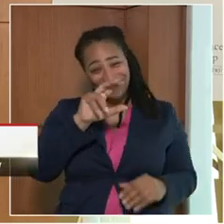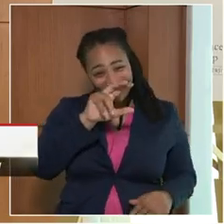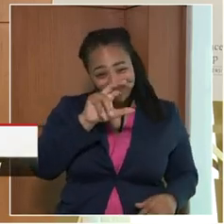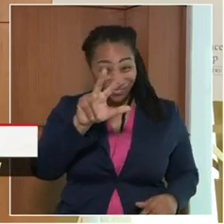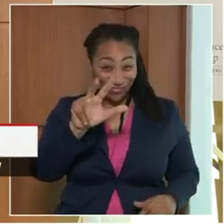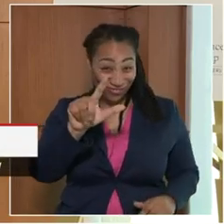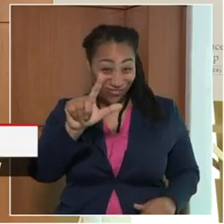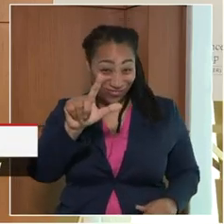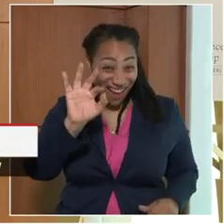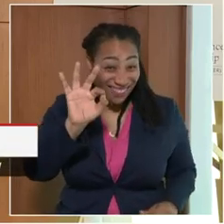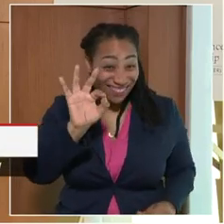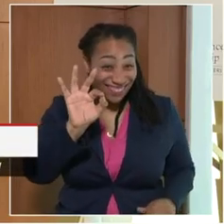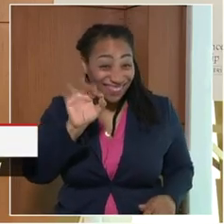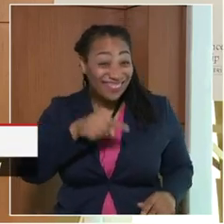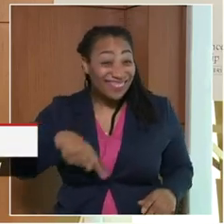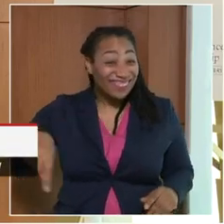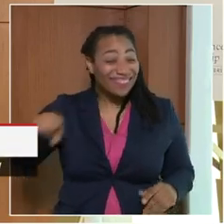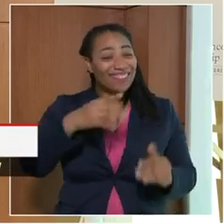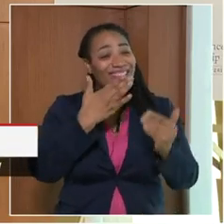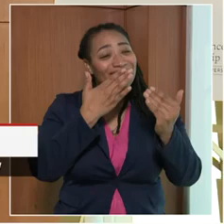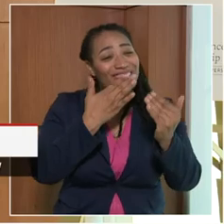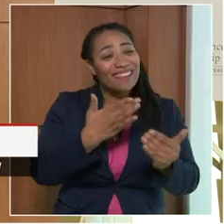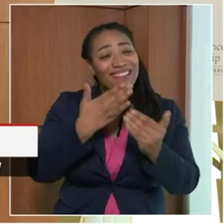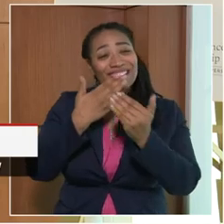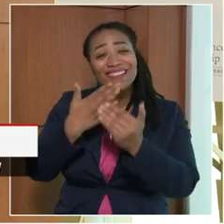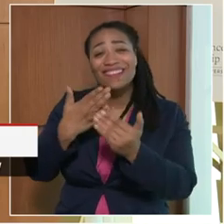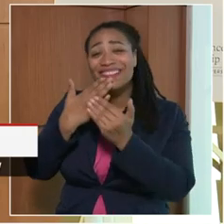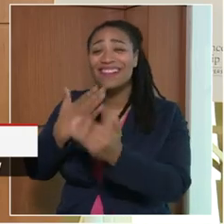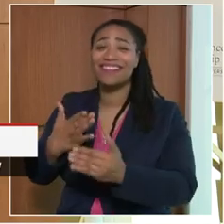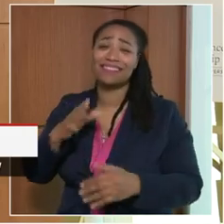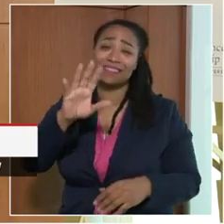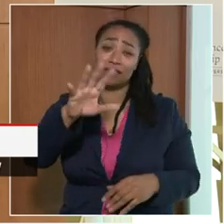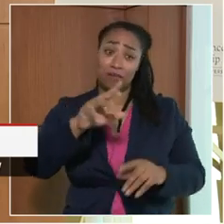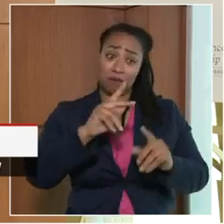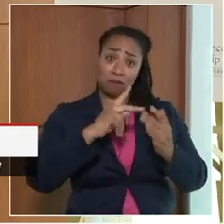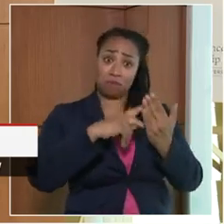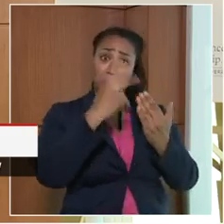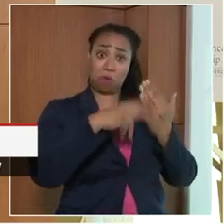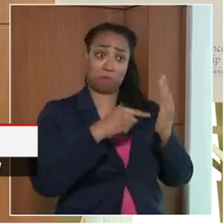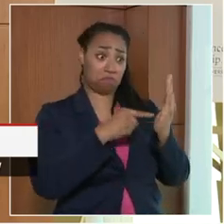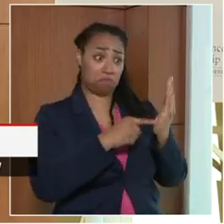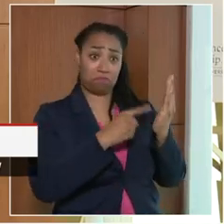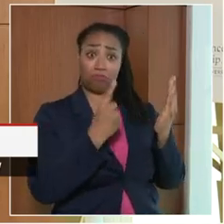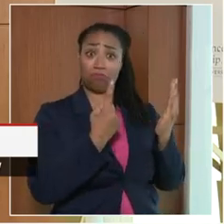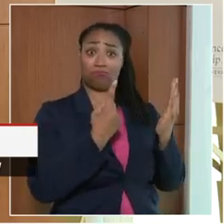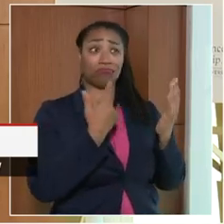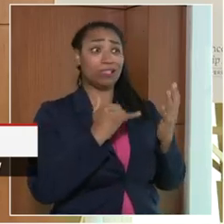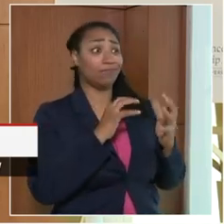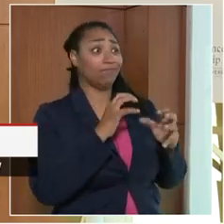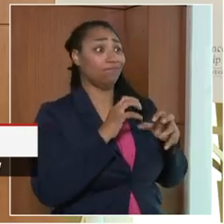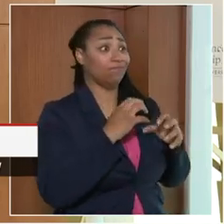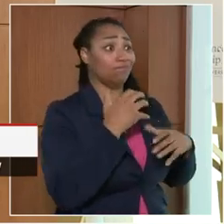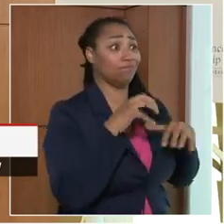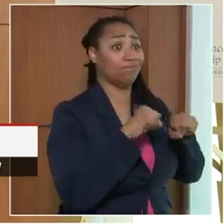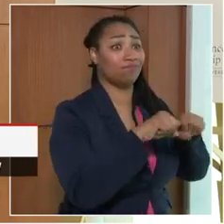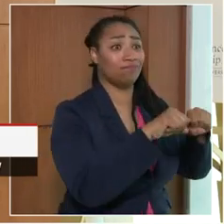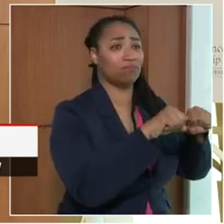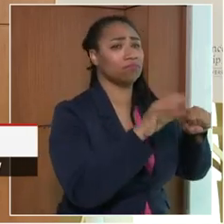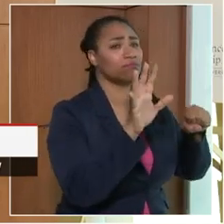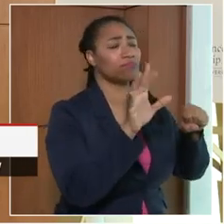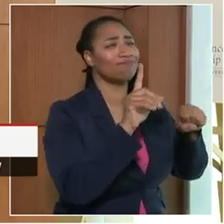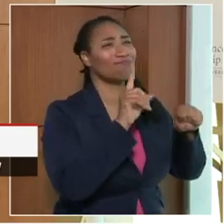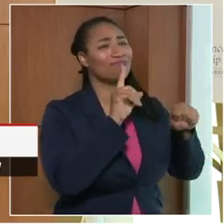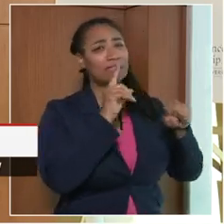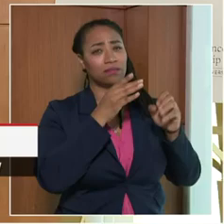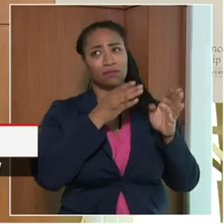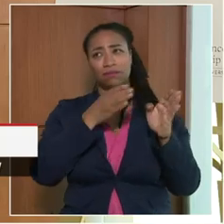us with the tools, the skills, the knowledge, and connections we need to go and make our work better. I look forward to learning,